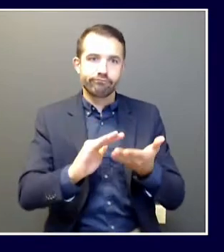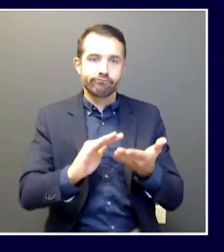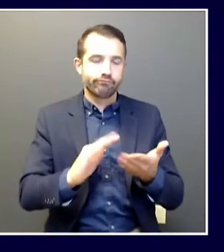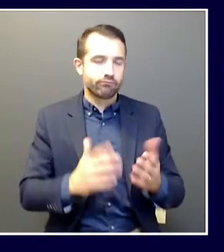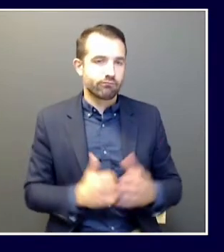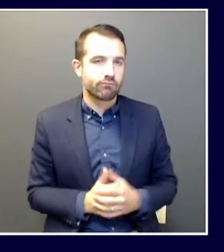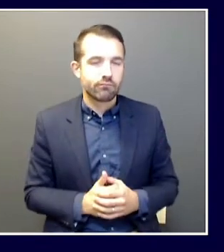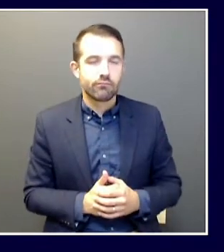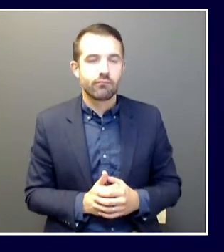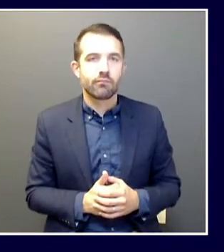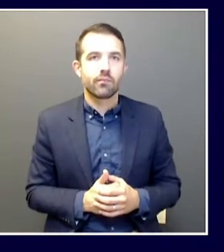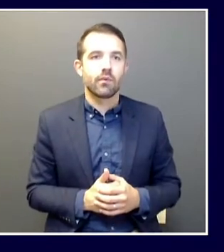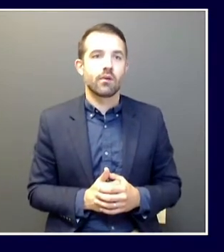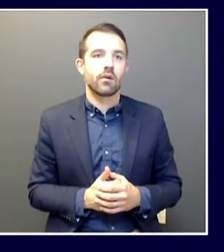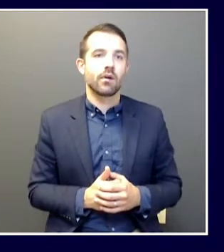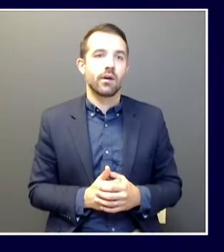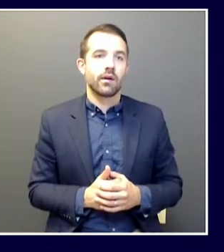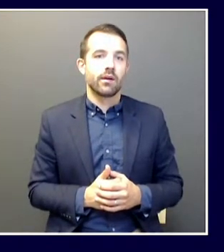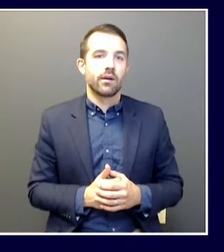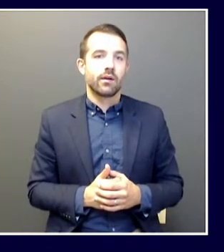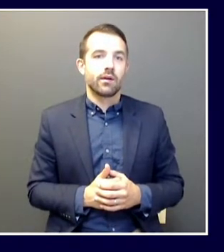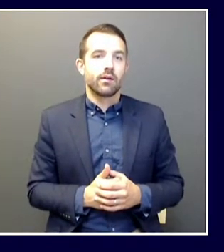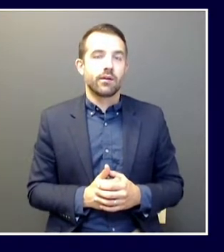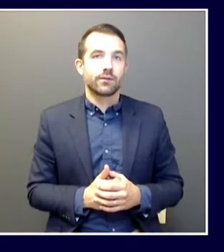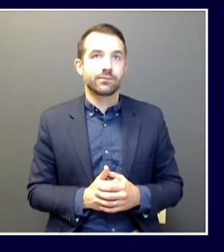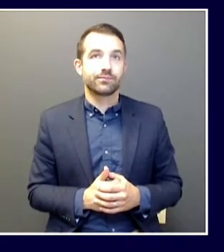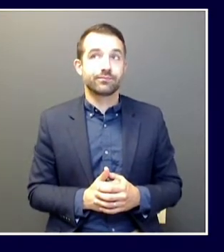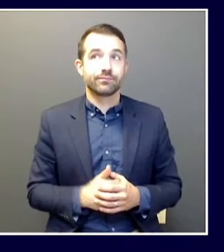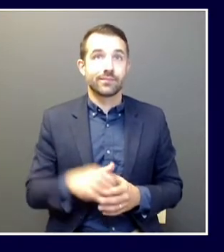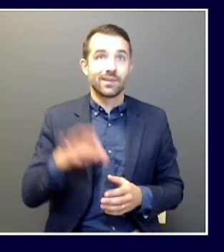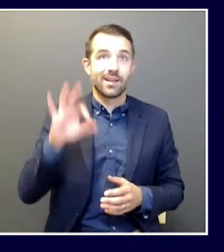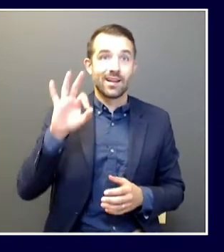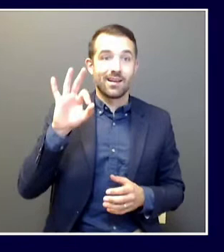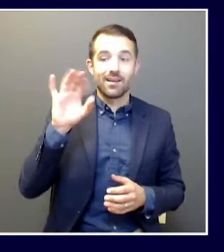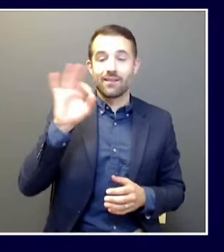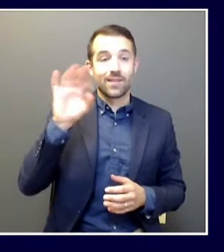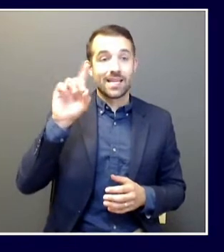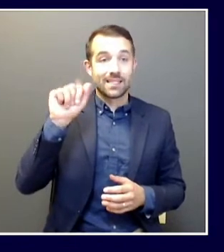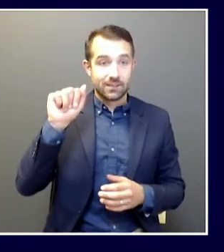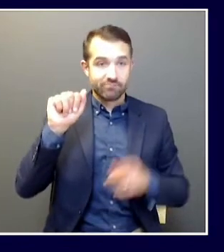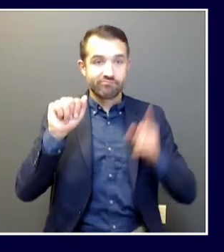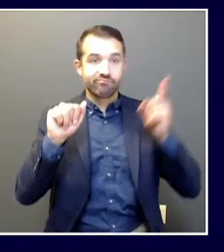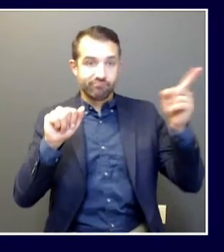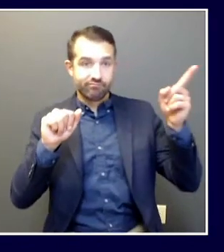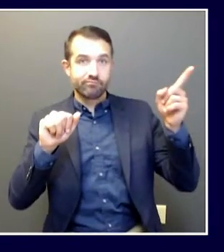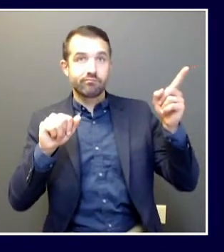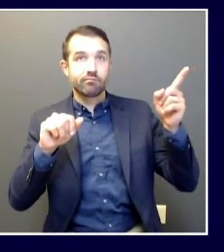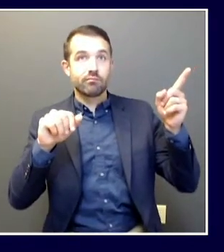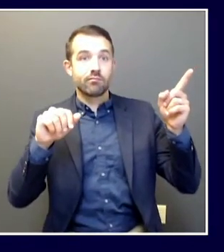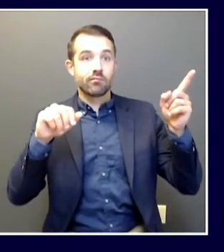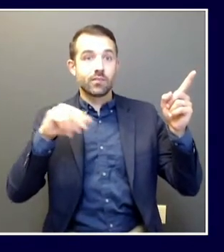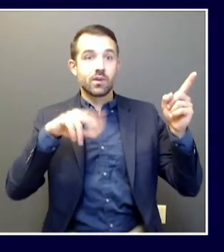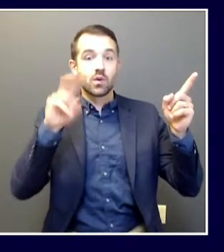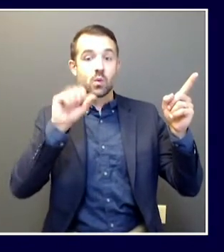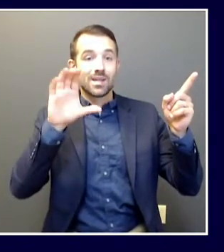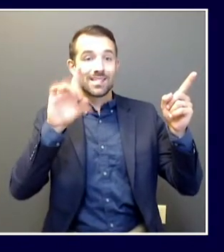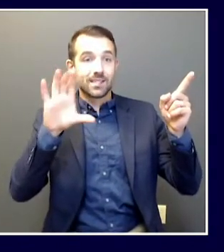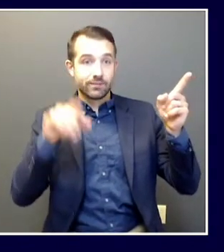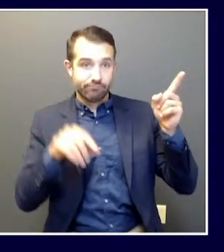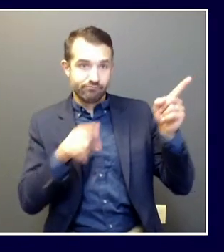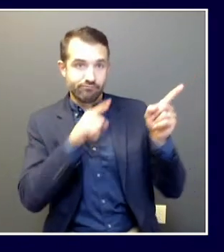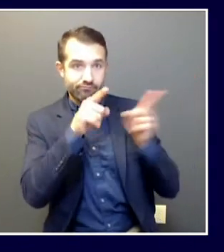component of the discussion, both before FDA as well as before the US CDC, will be the extent to